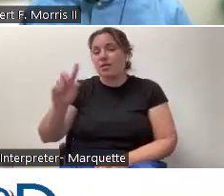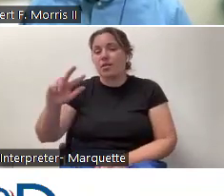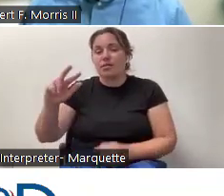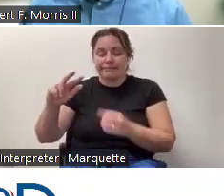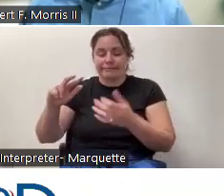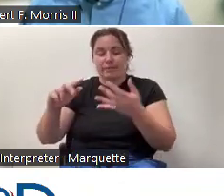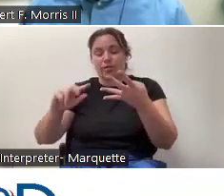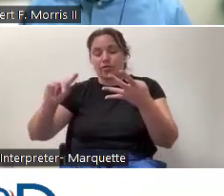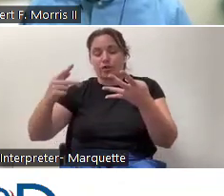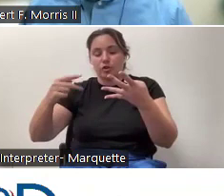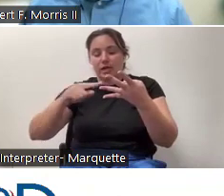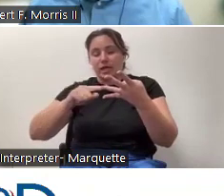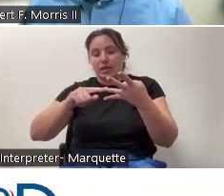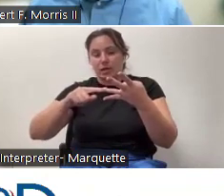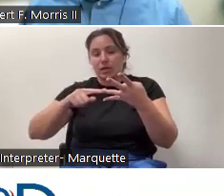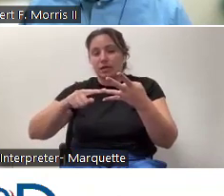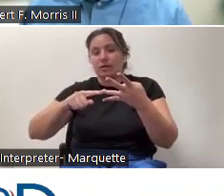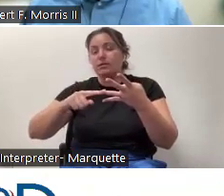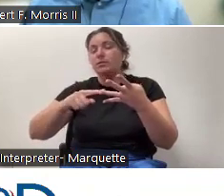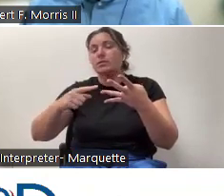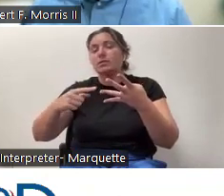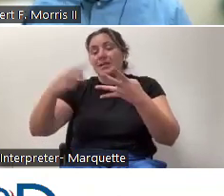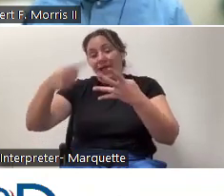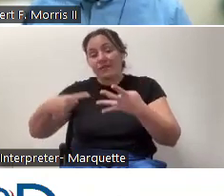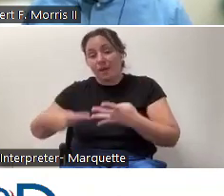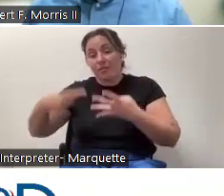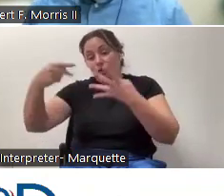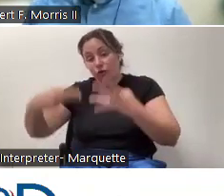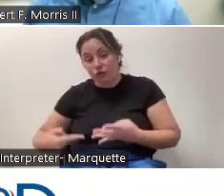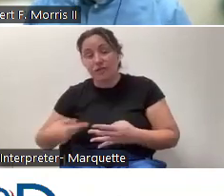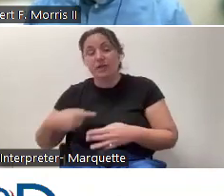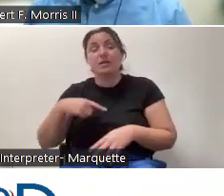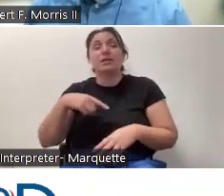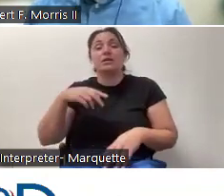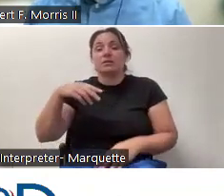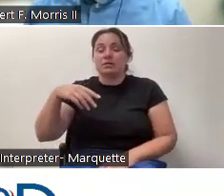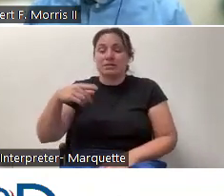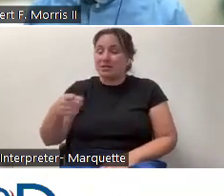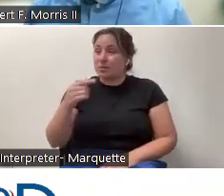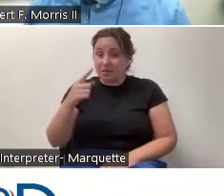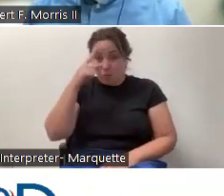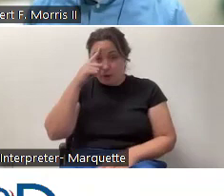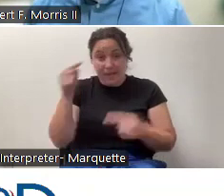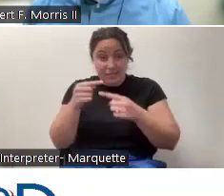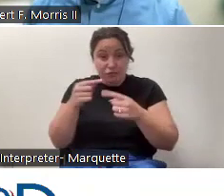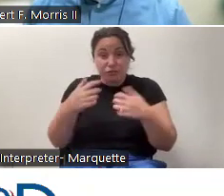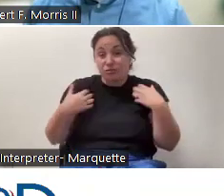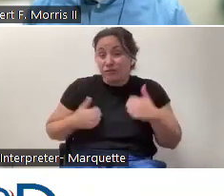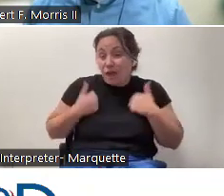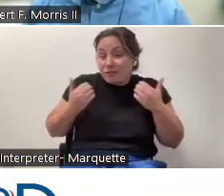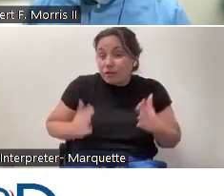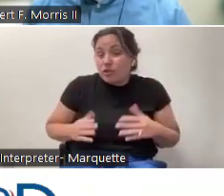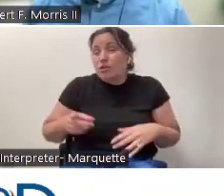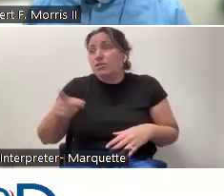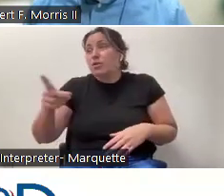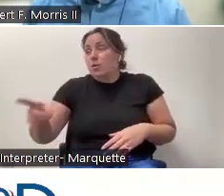month. And we just invite brain injury survivors and the brain injury caretakers to come in and share their stories without